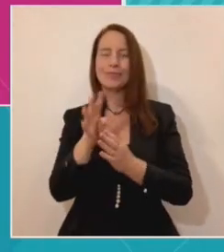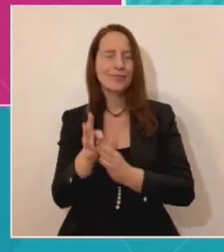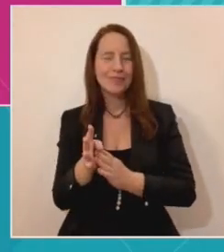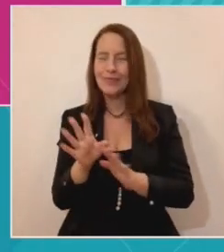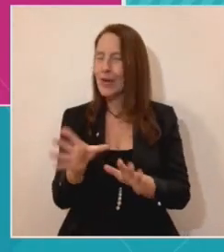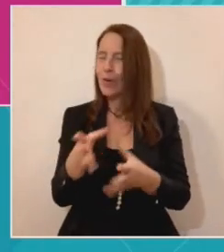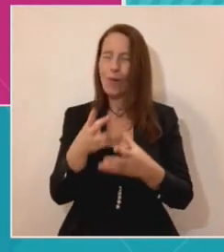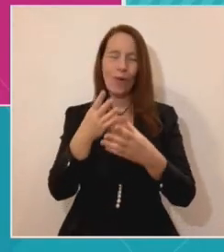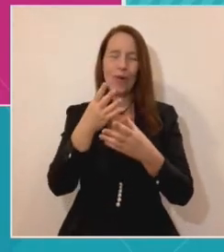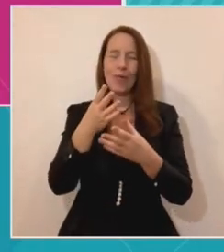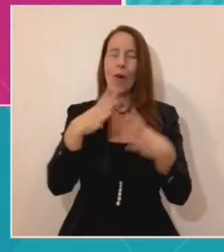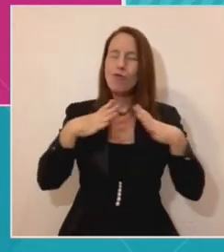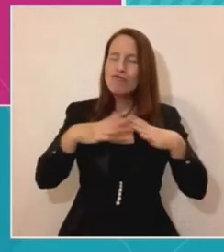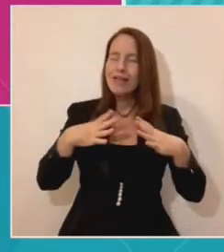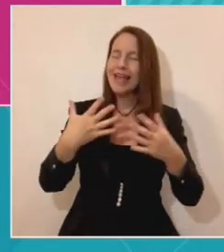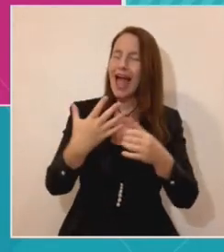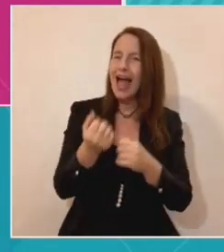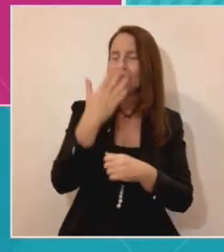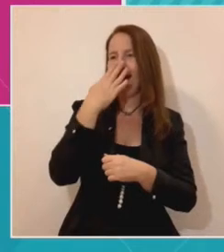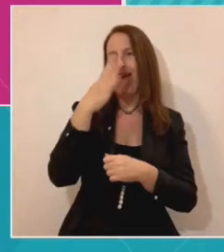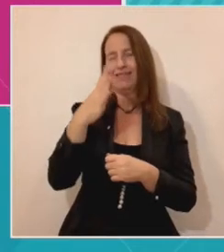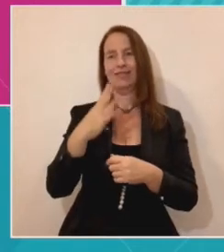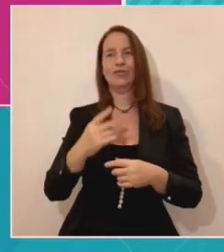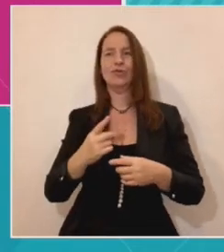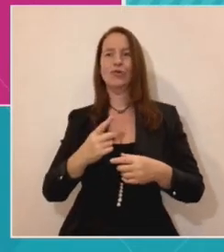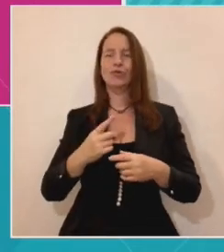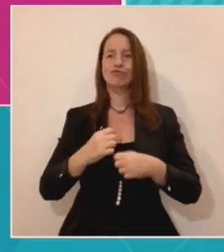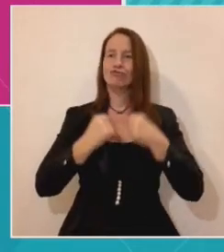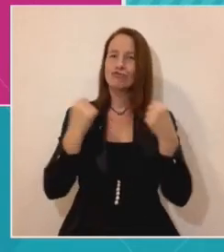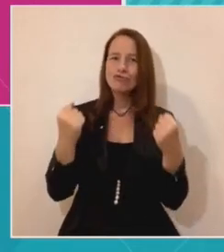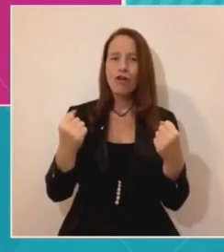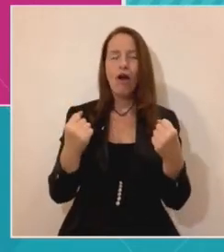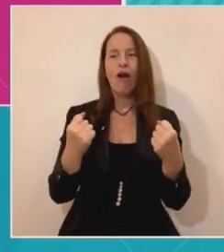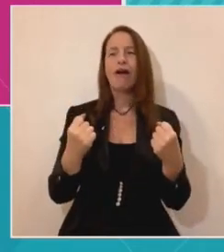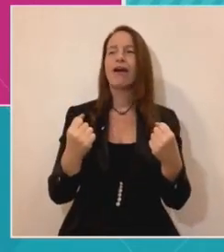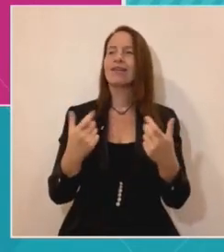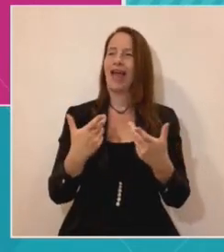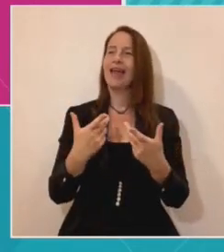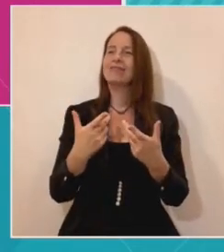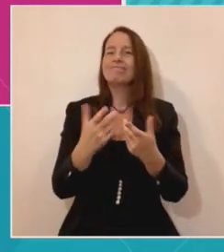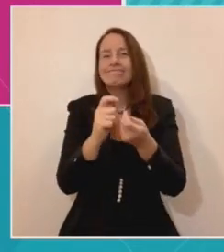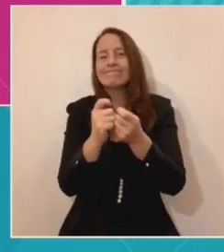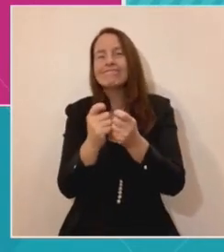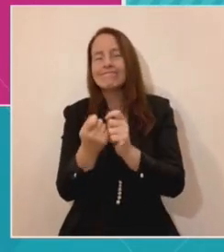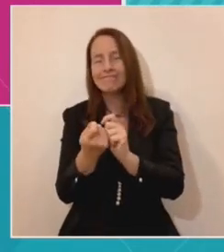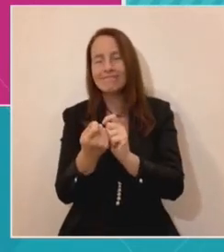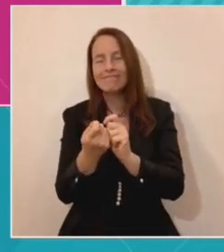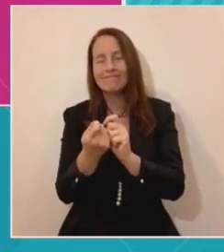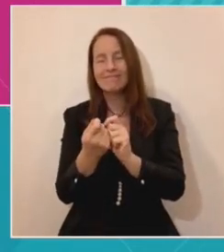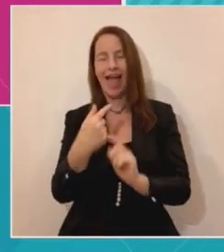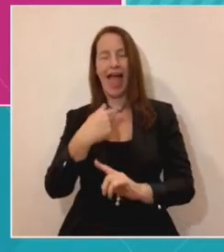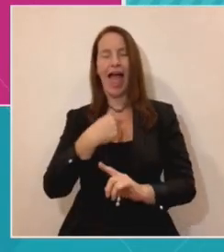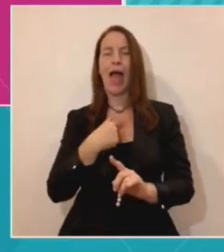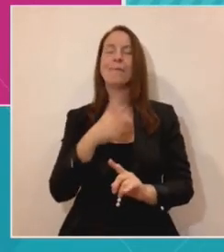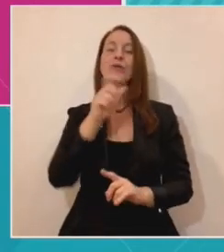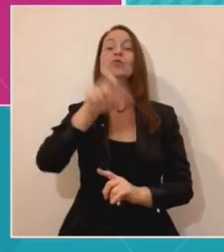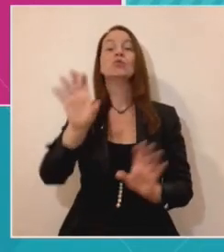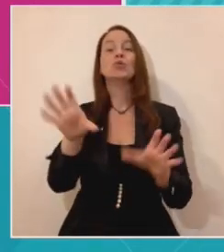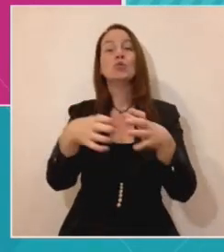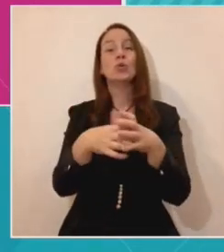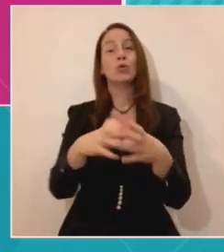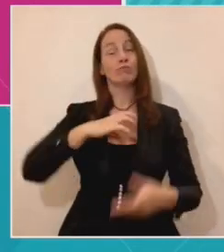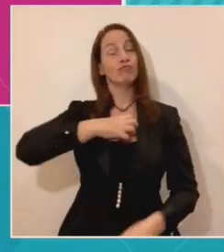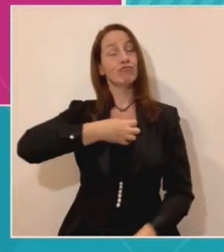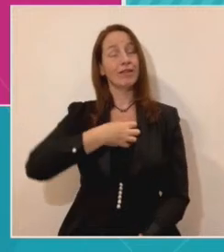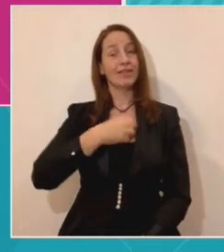already existing attitudes of survivorship. As Students' Union President, I want to take a moment to congratulate my class for their